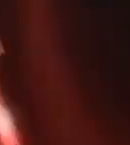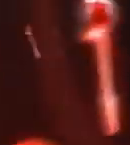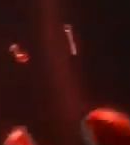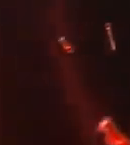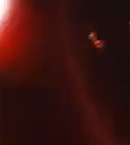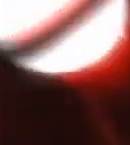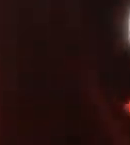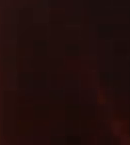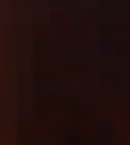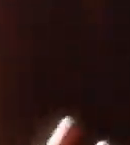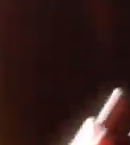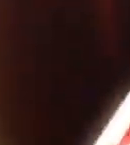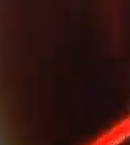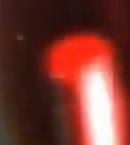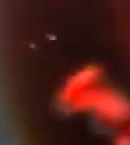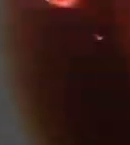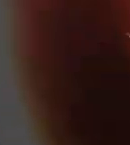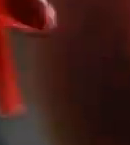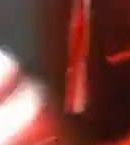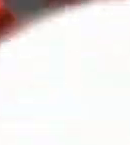hits.